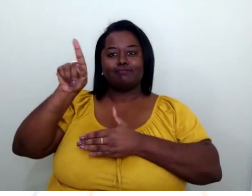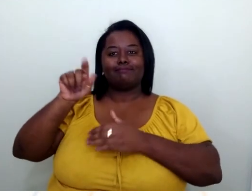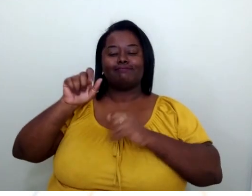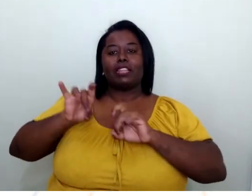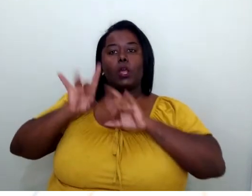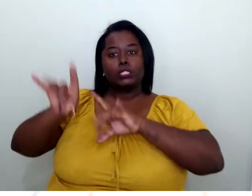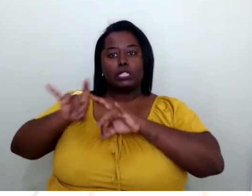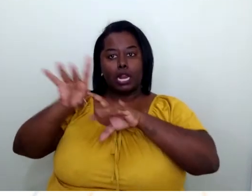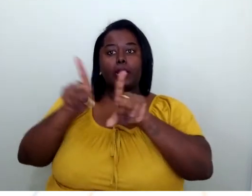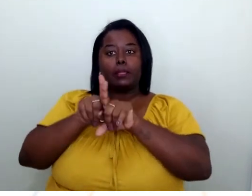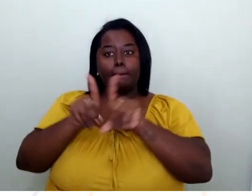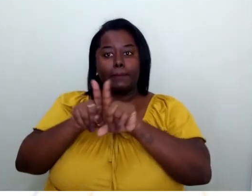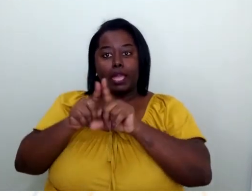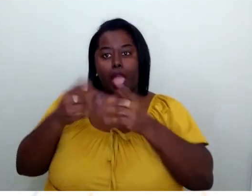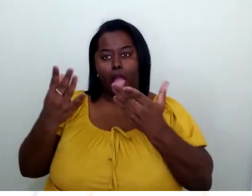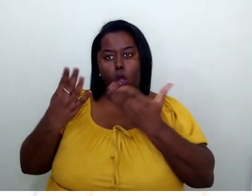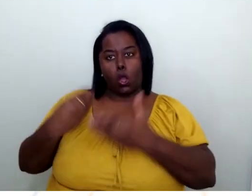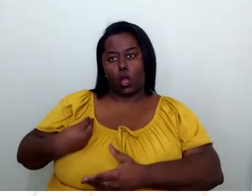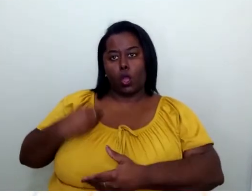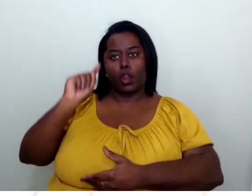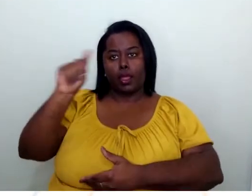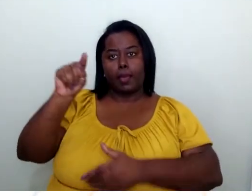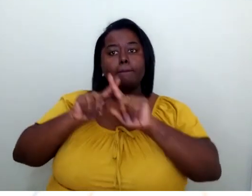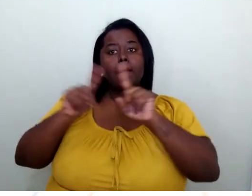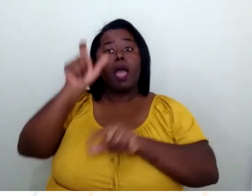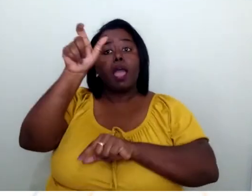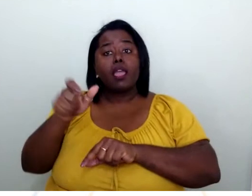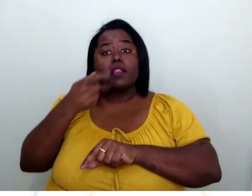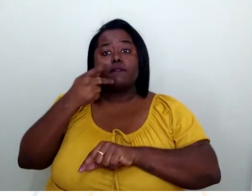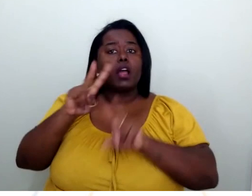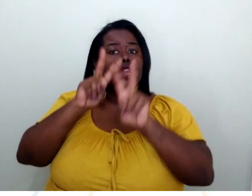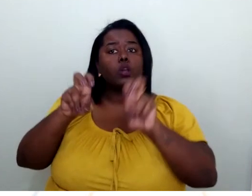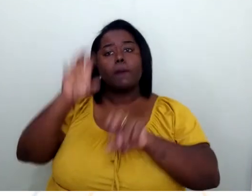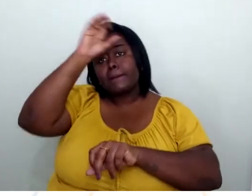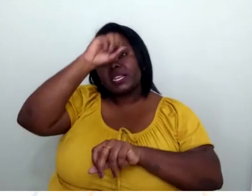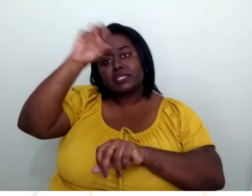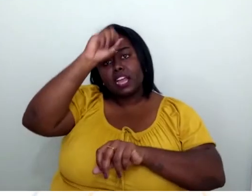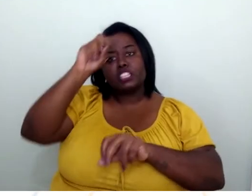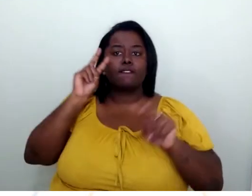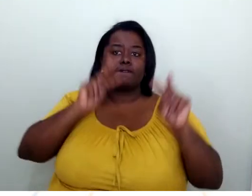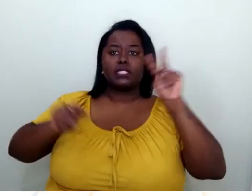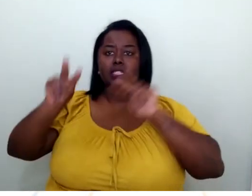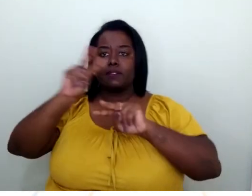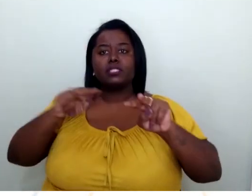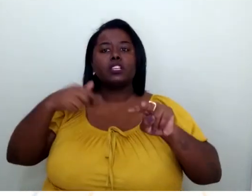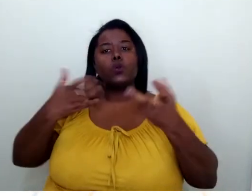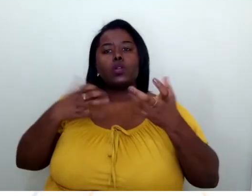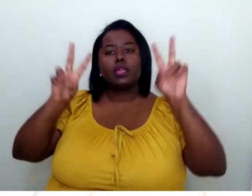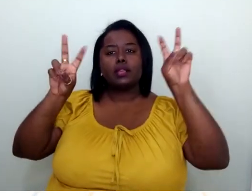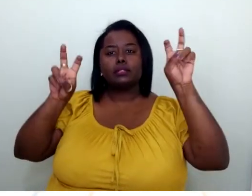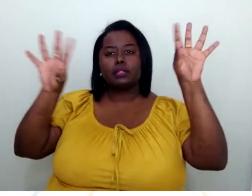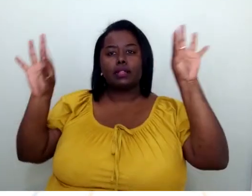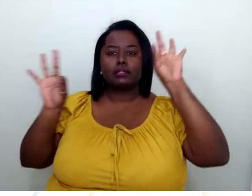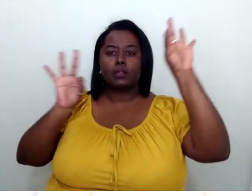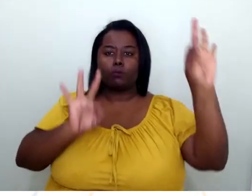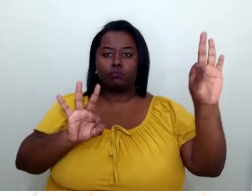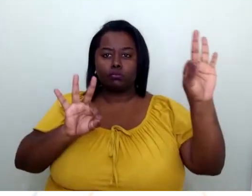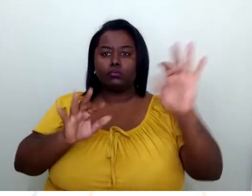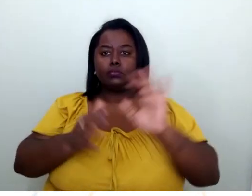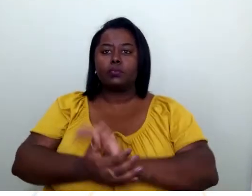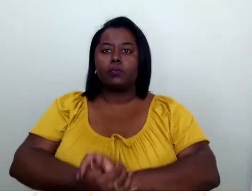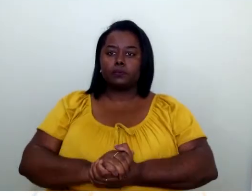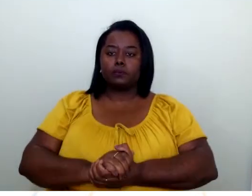It's just not a very superficial space. So in terms of conclusion, just a little